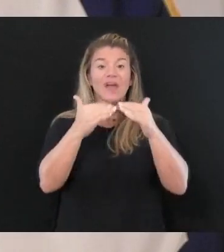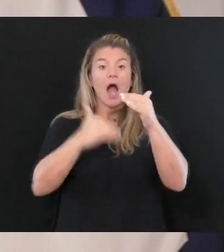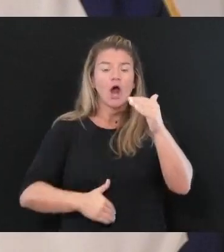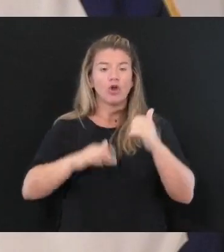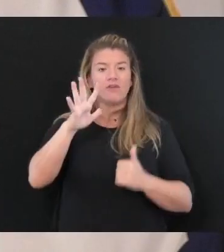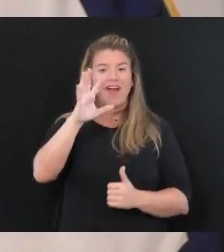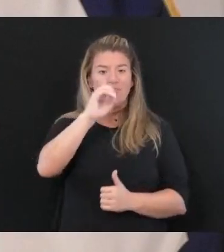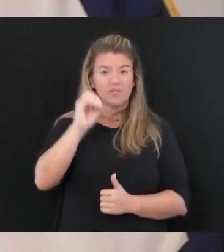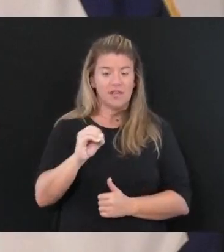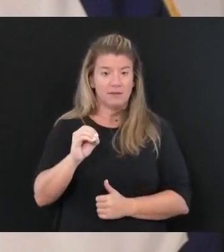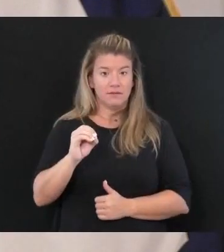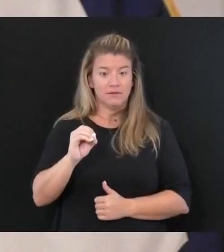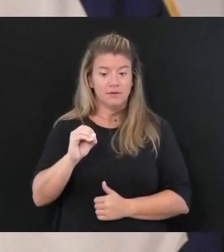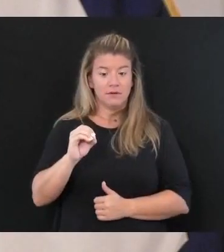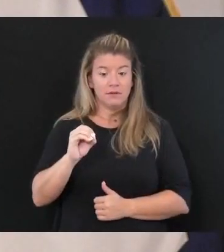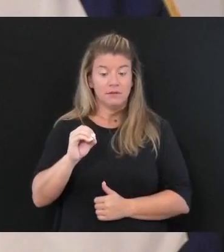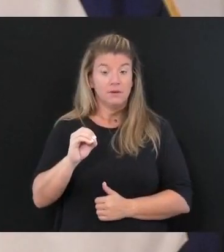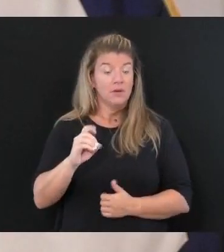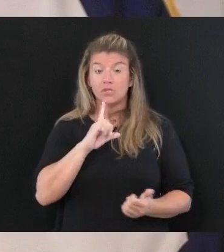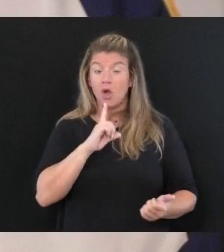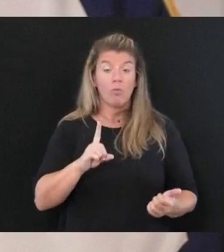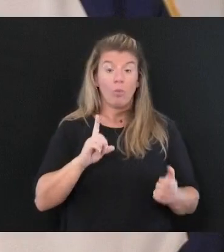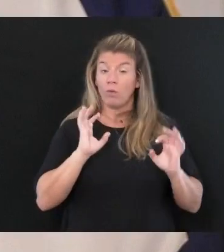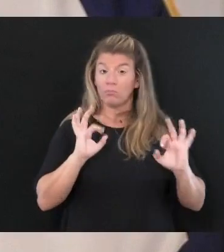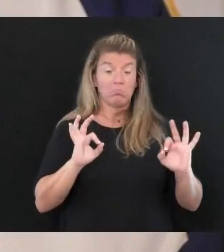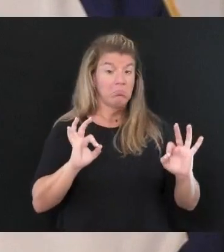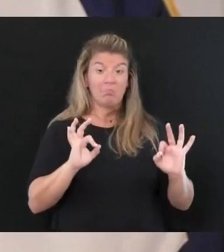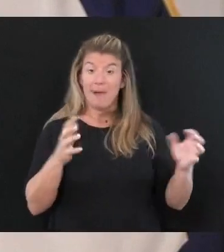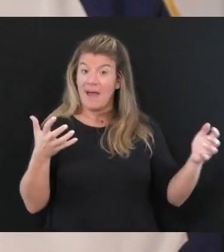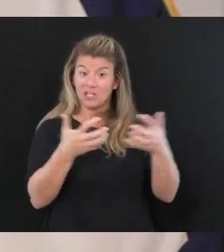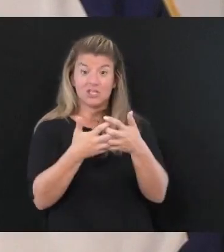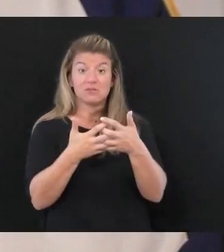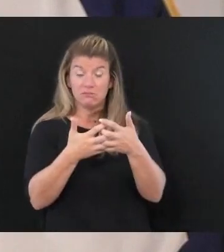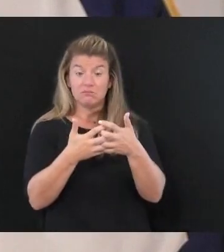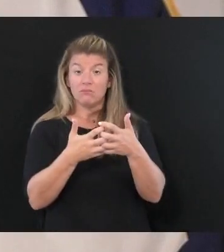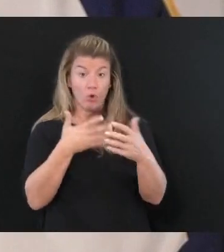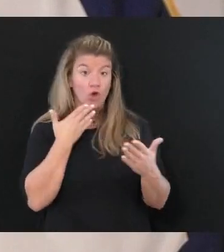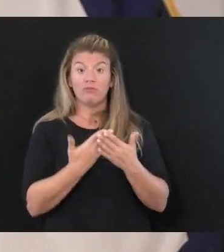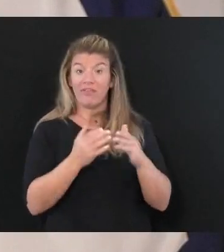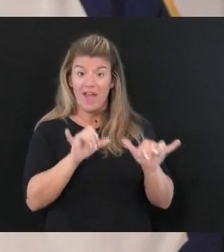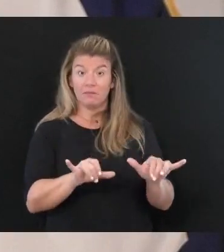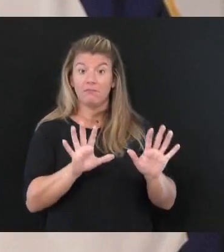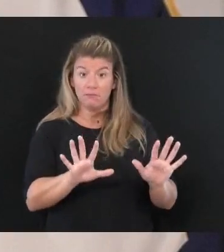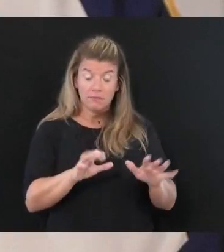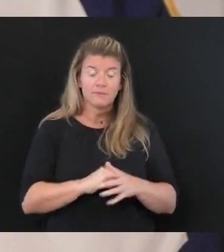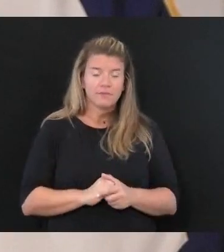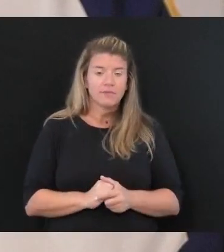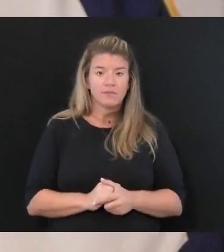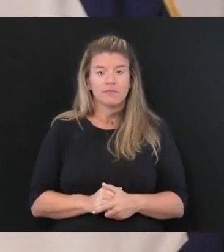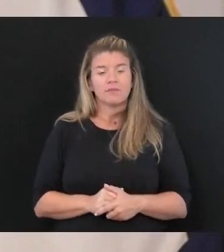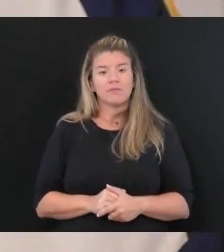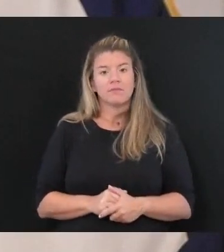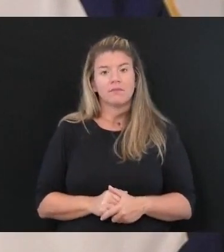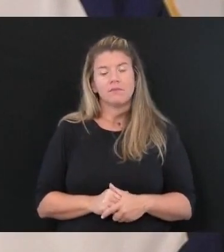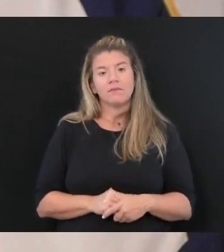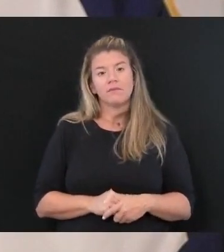5%. So we're in phenomenal shape in regard to that. But we just